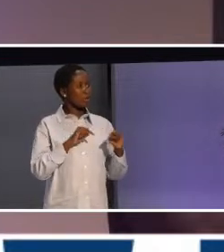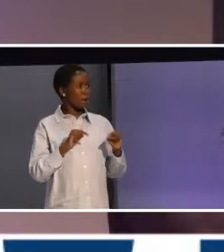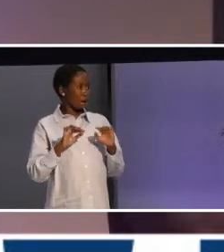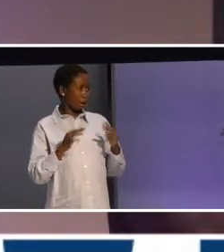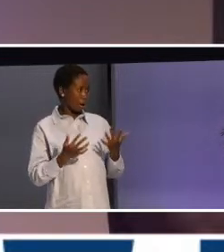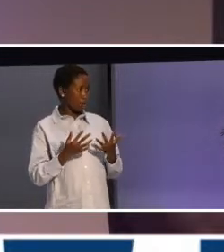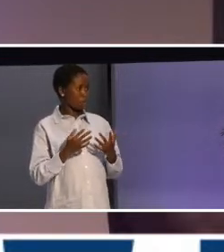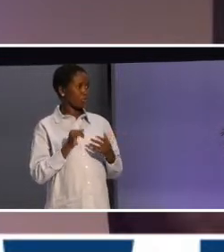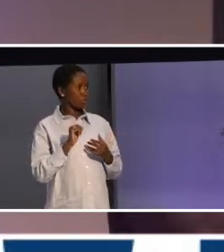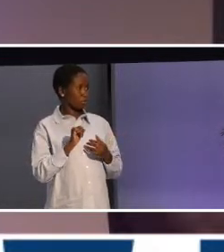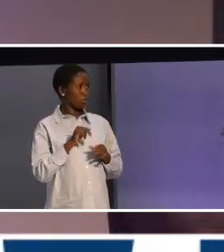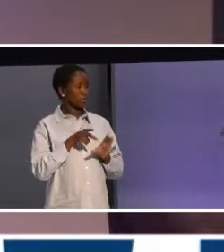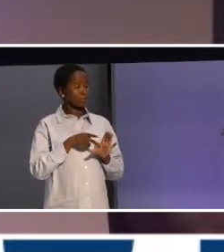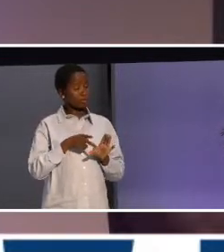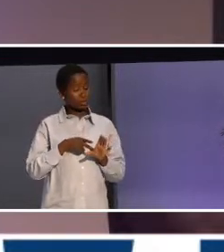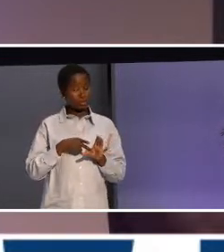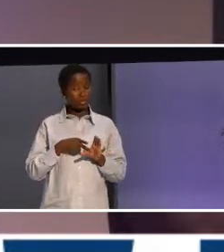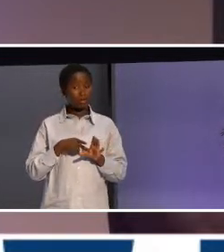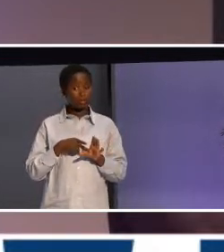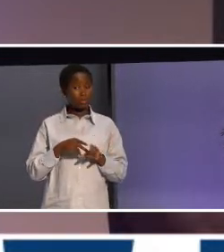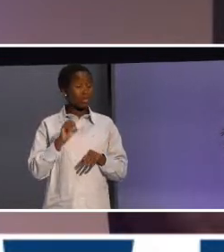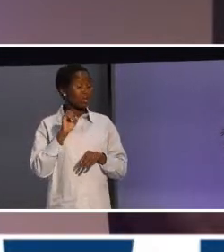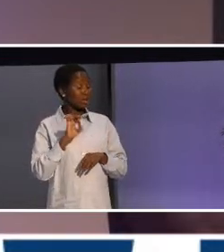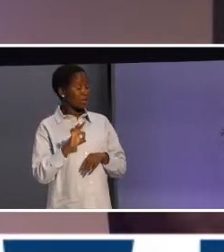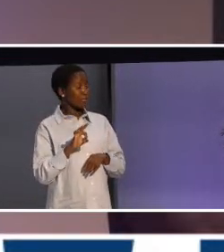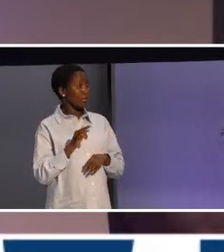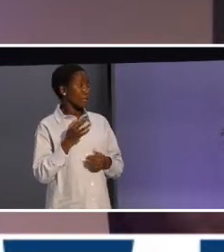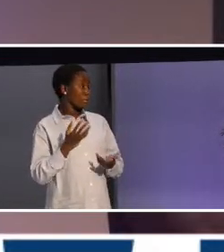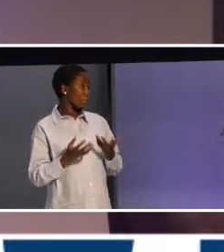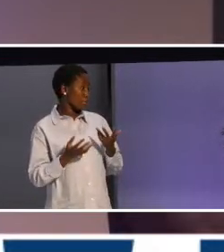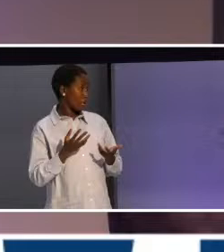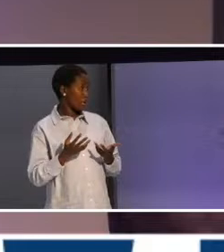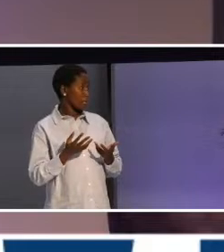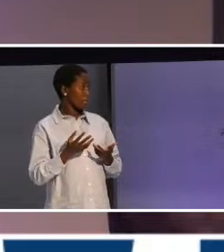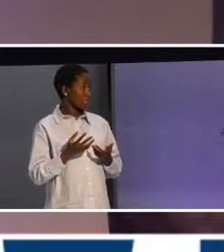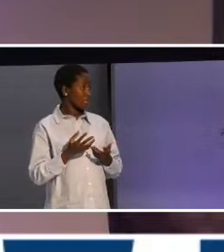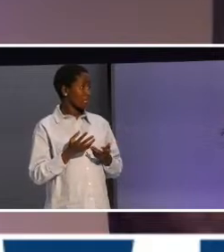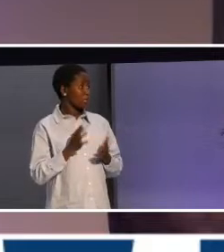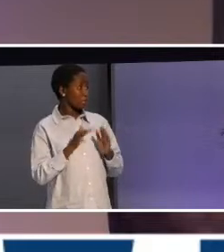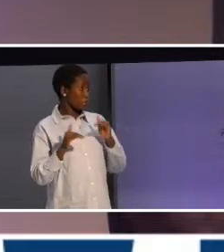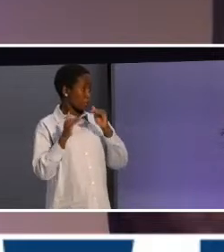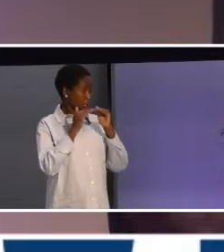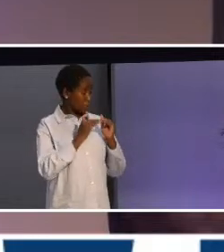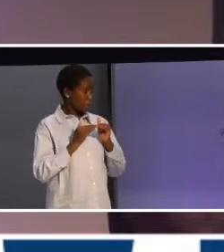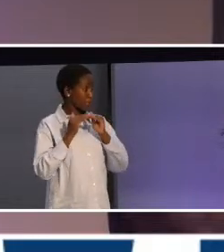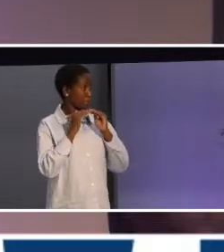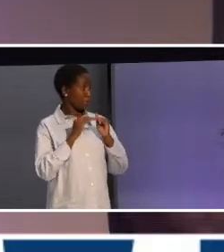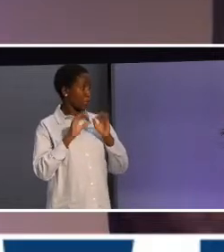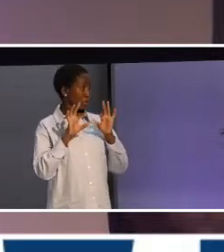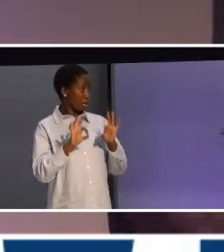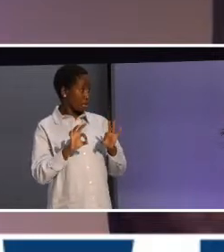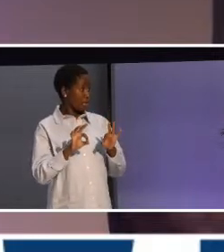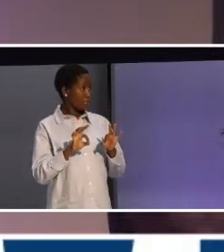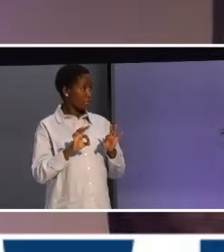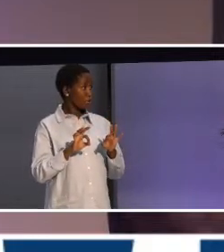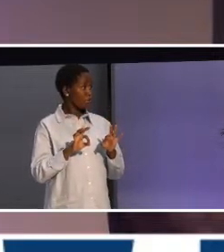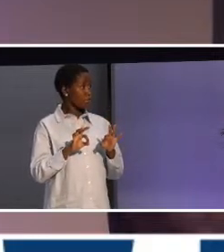of democracy and shall always be an effective and inclusive form of governance to meet the aspirations of